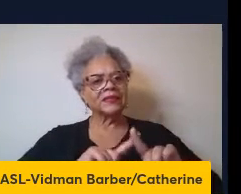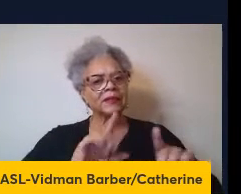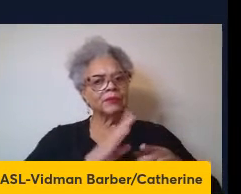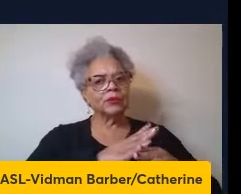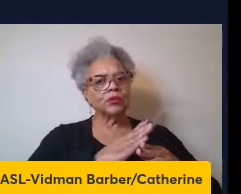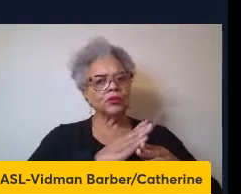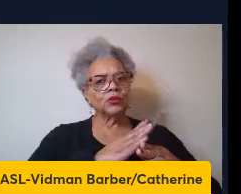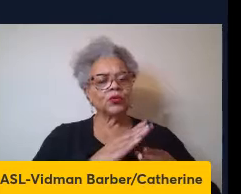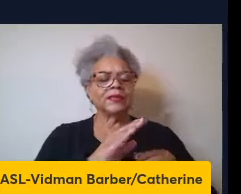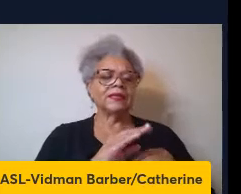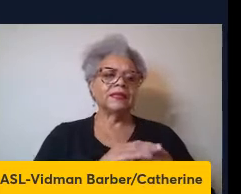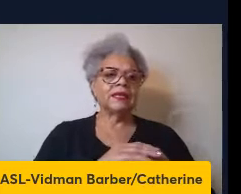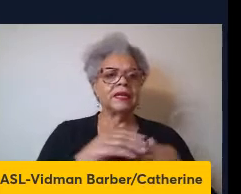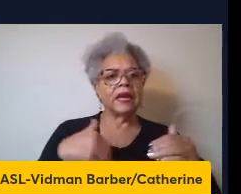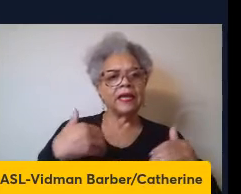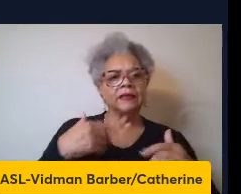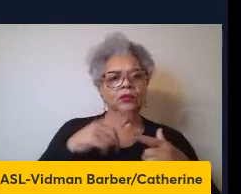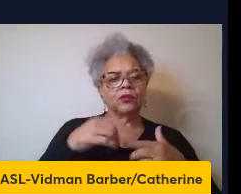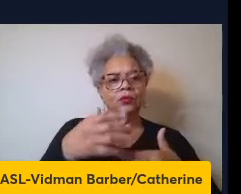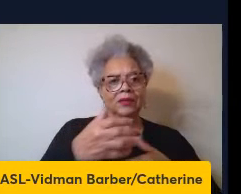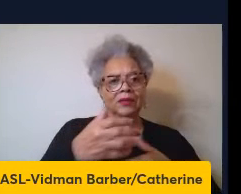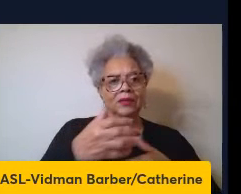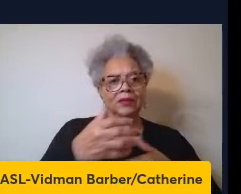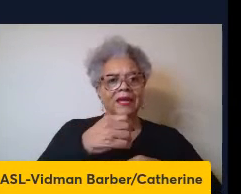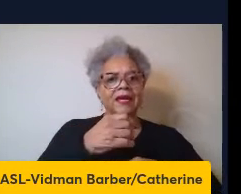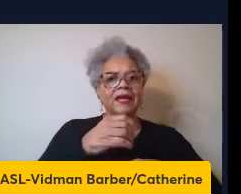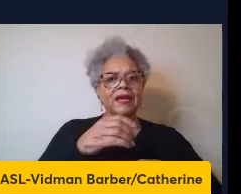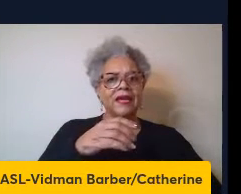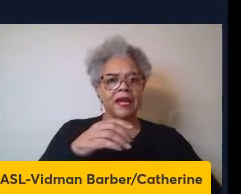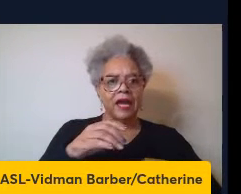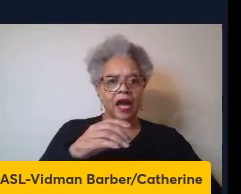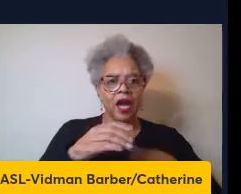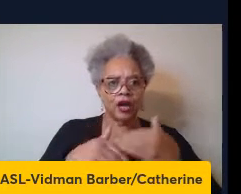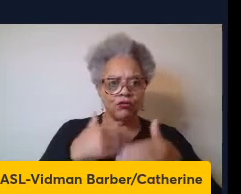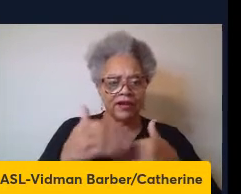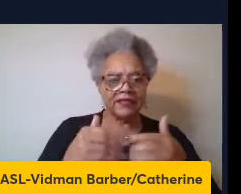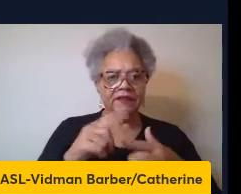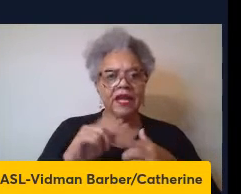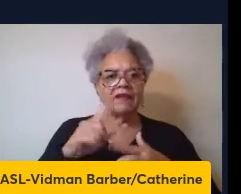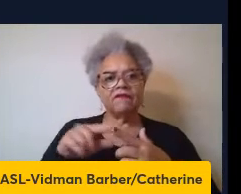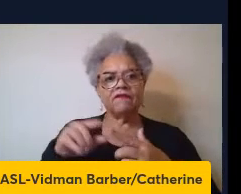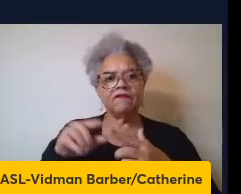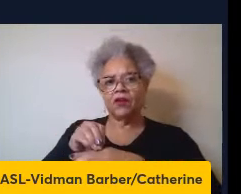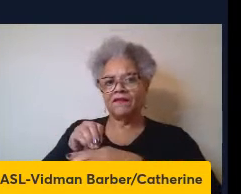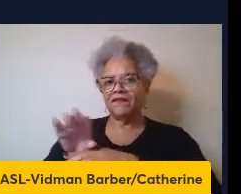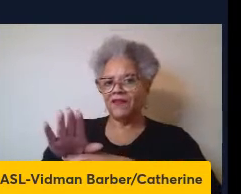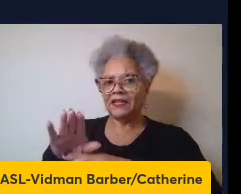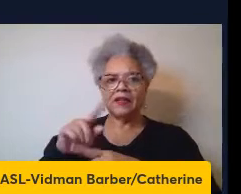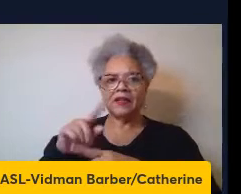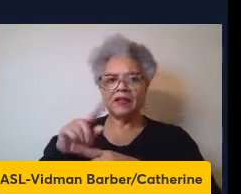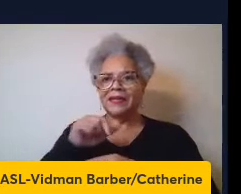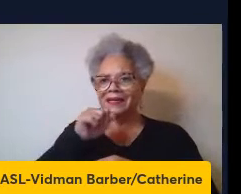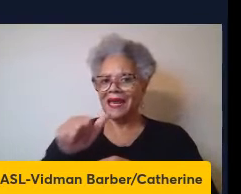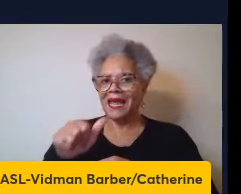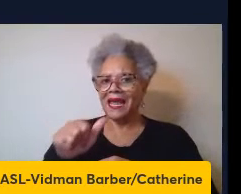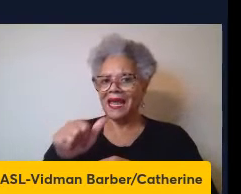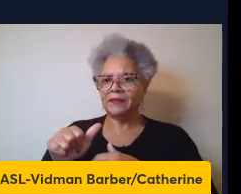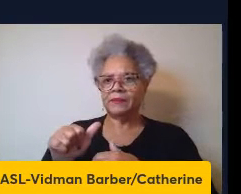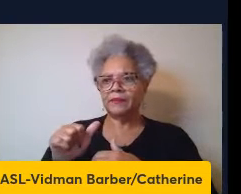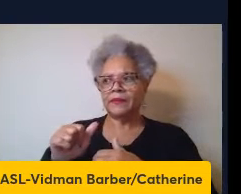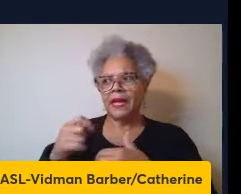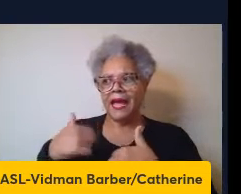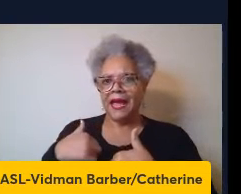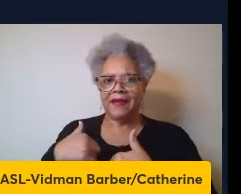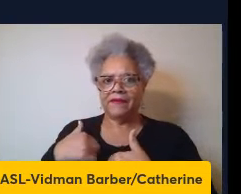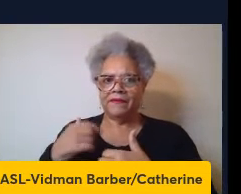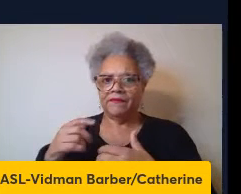who progress to active TB disease compared to those adolescents who are infected at enrollment but do not progress to active TB disease? And we